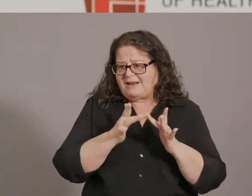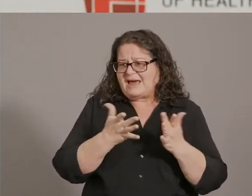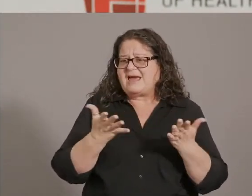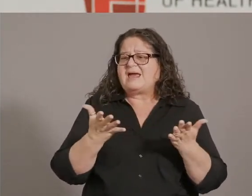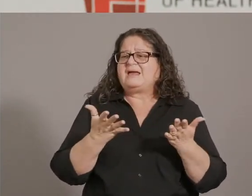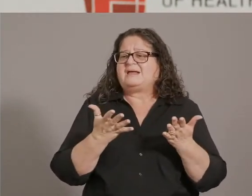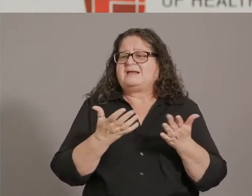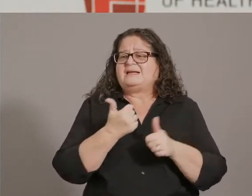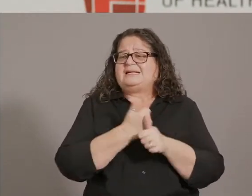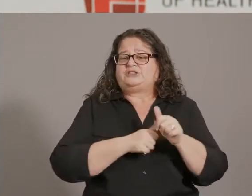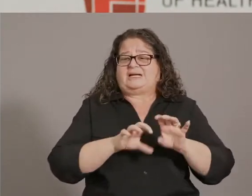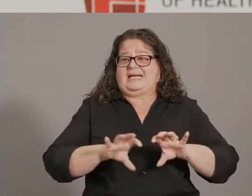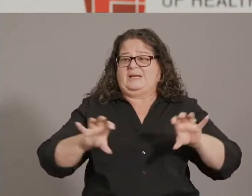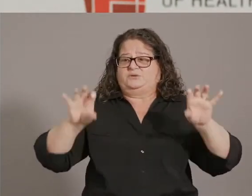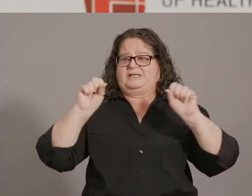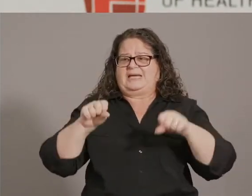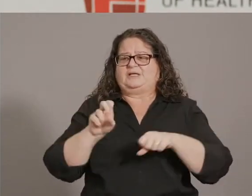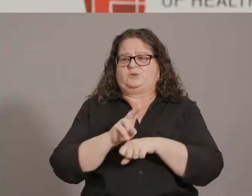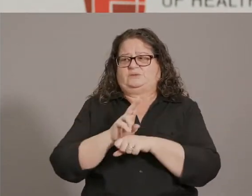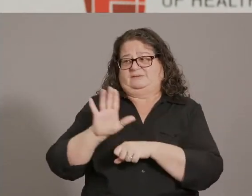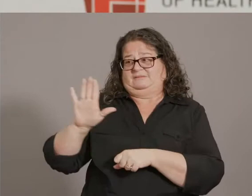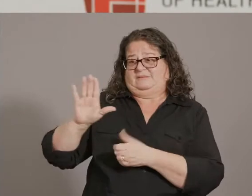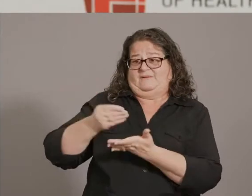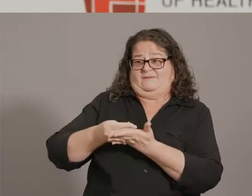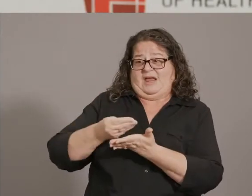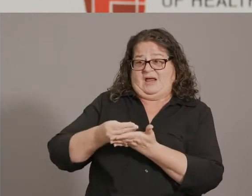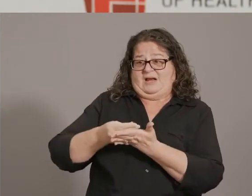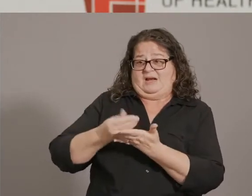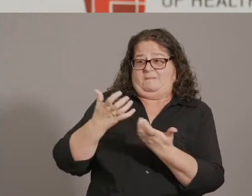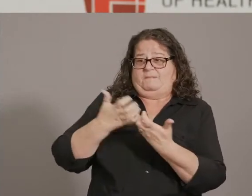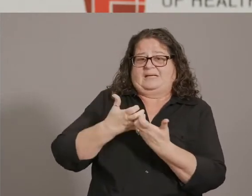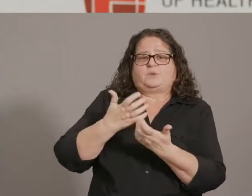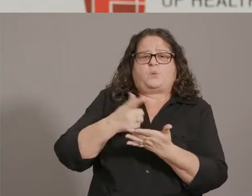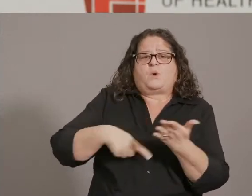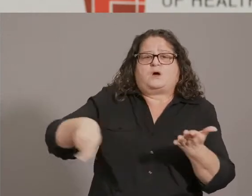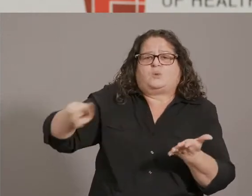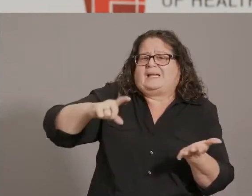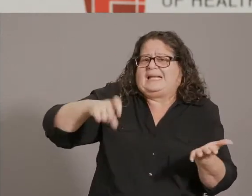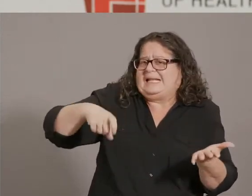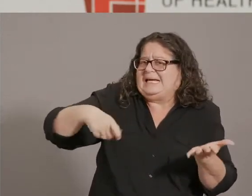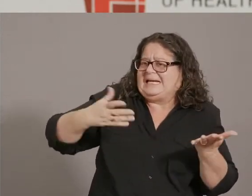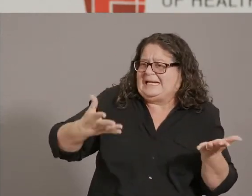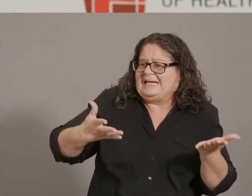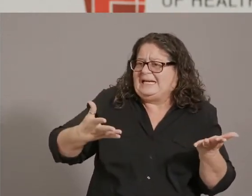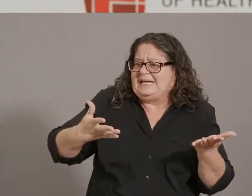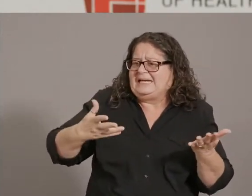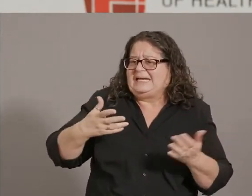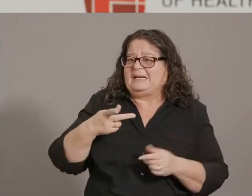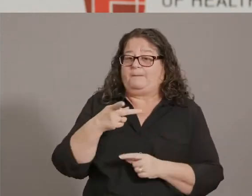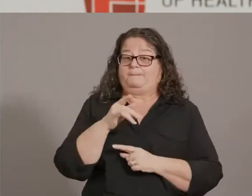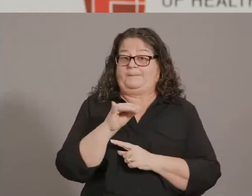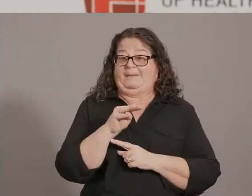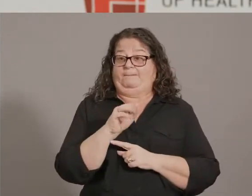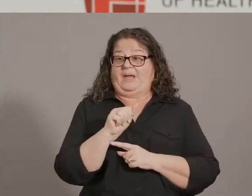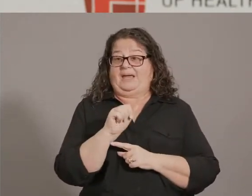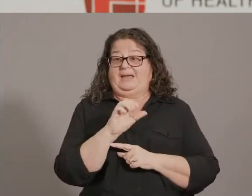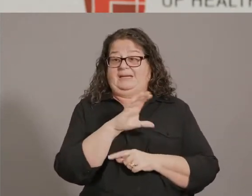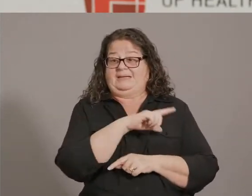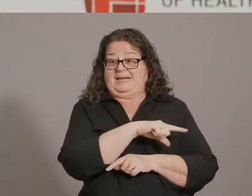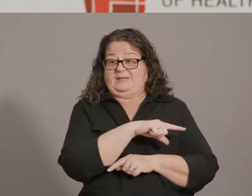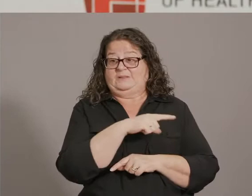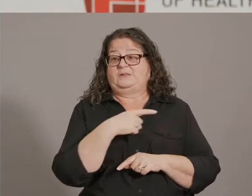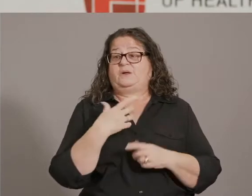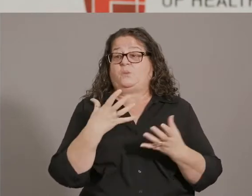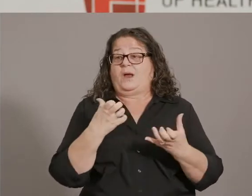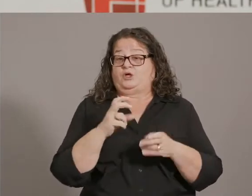receive specific to what they need in their jurisdiction. So Pima County, if they want to use it to continue to pay for the tests in